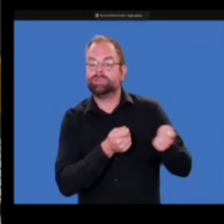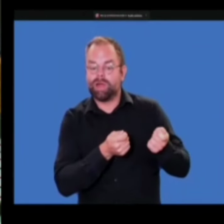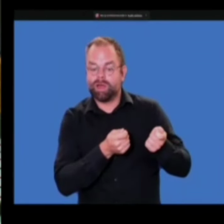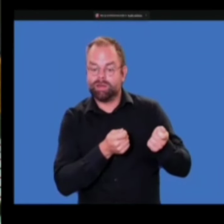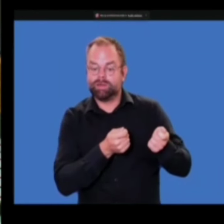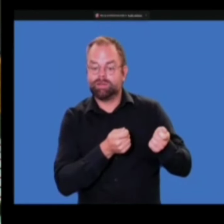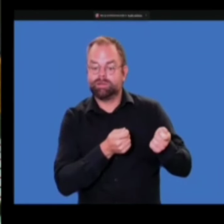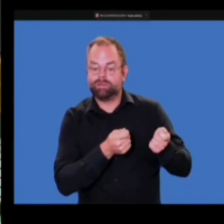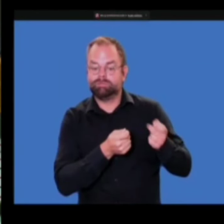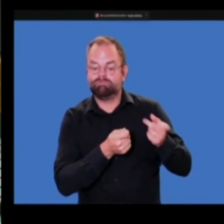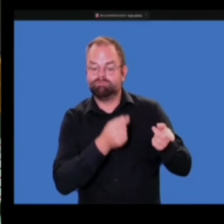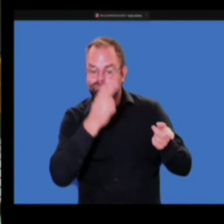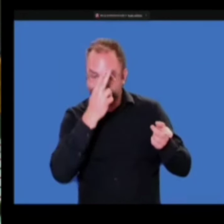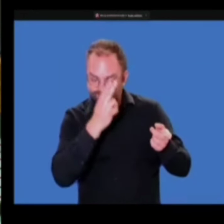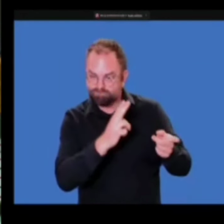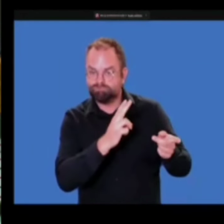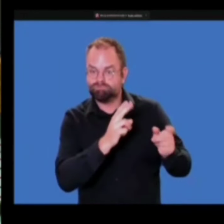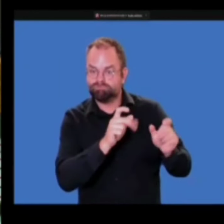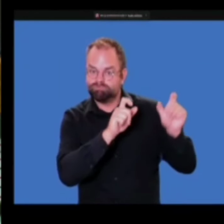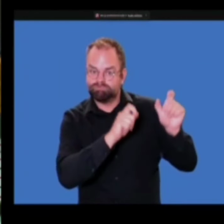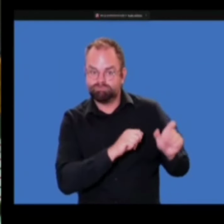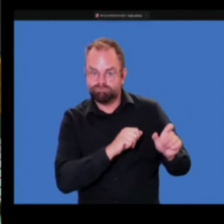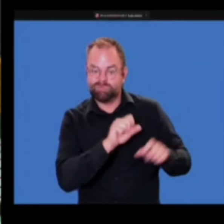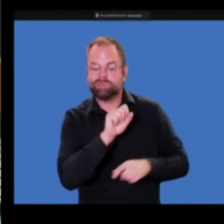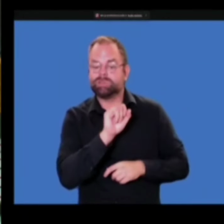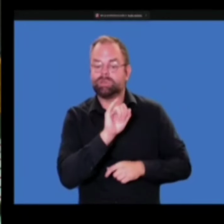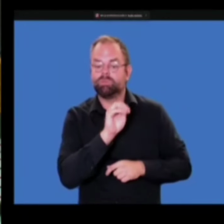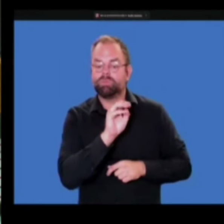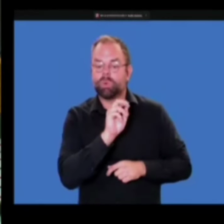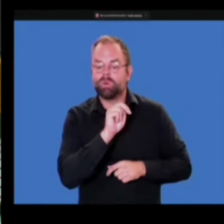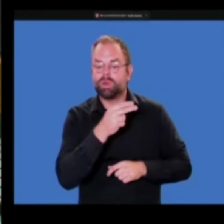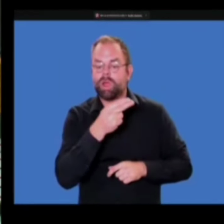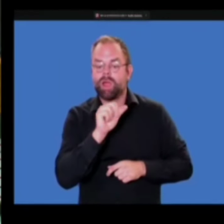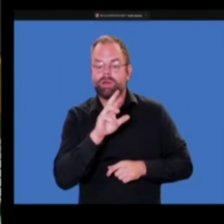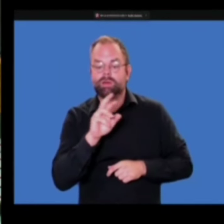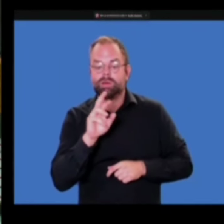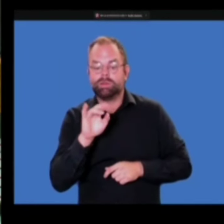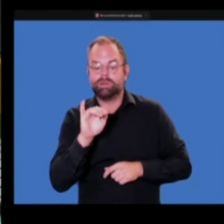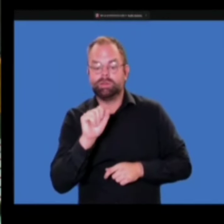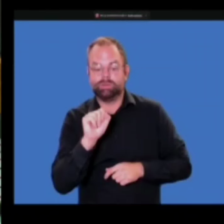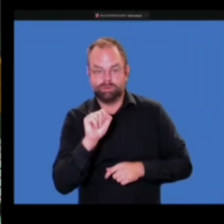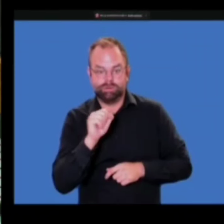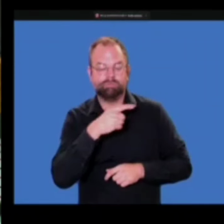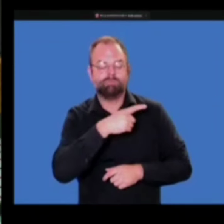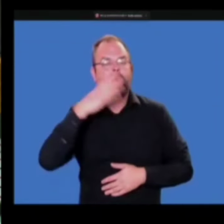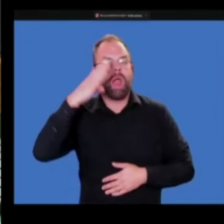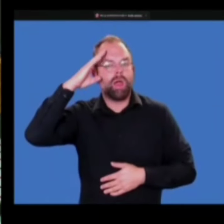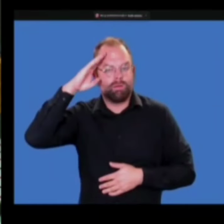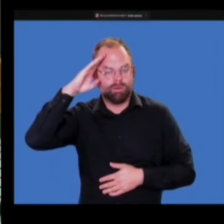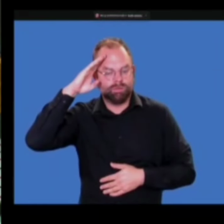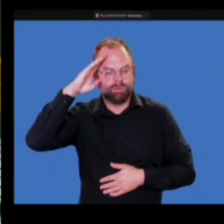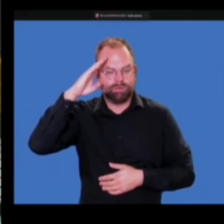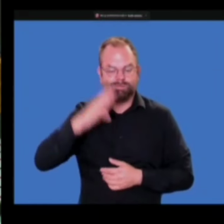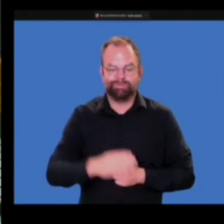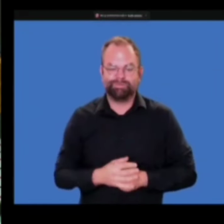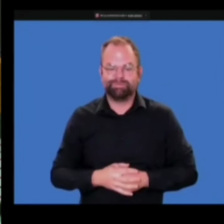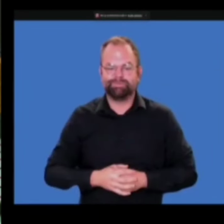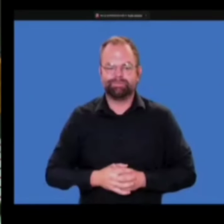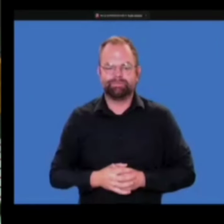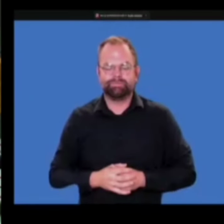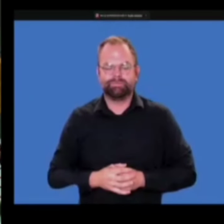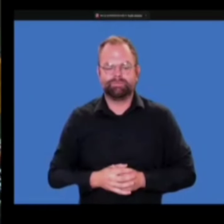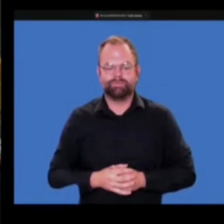Ireland, and we warmly welcome all of you participating in this dialogue this afternoon.